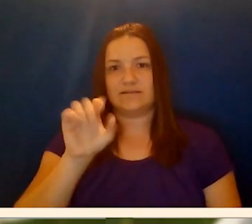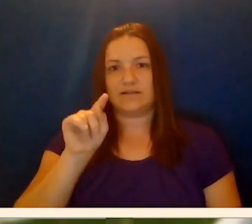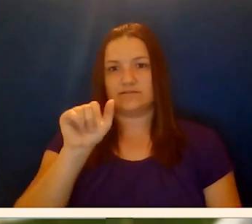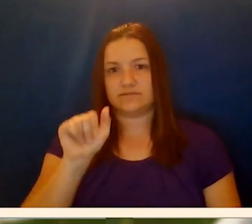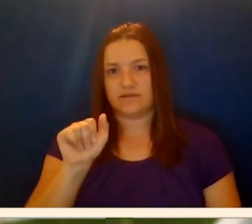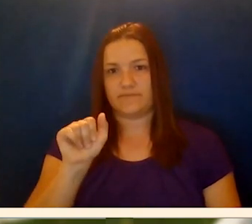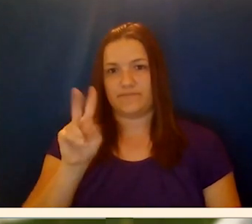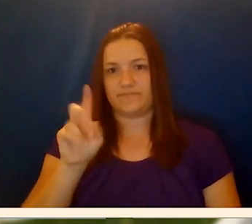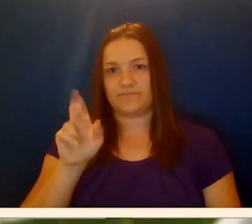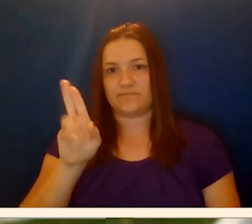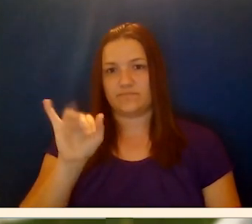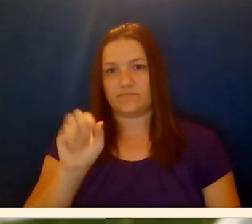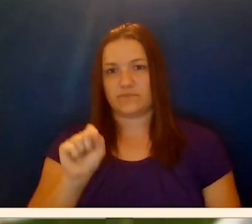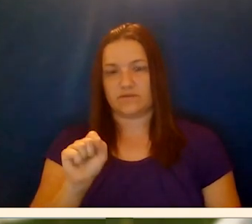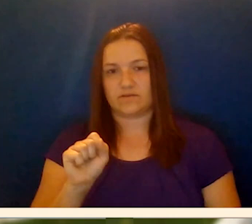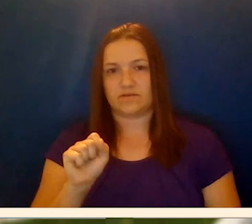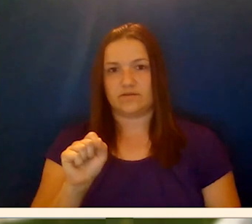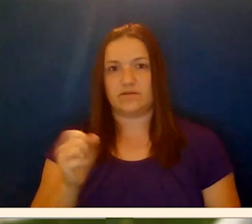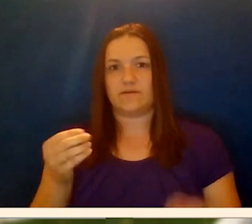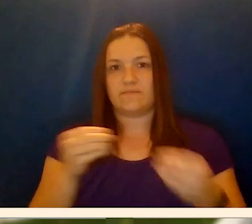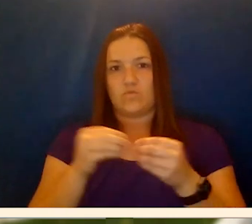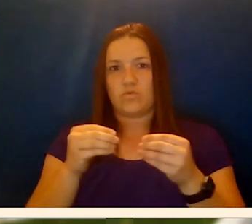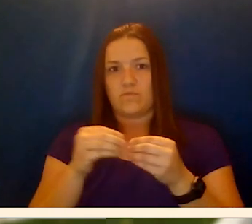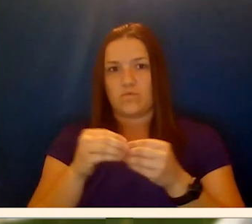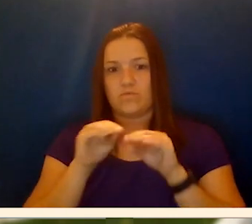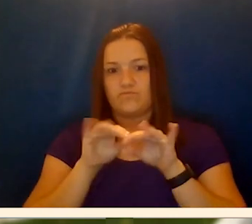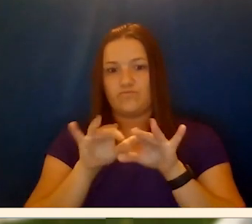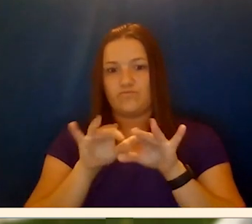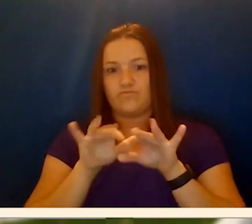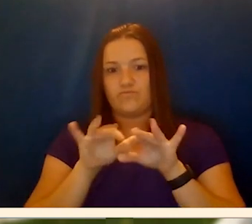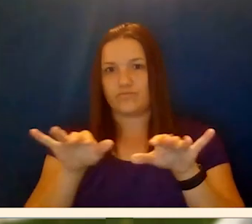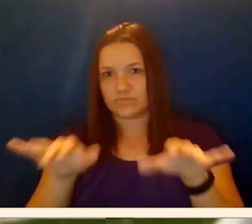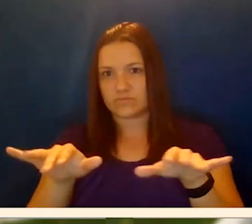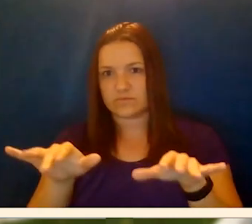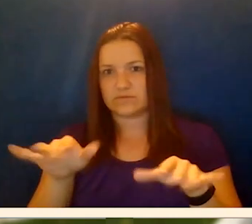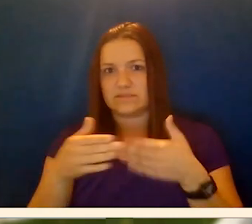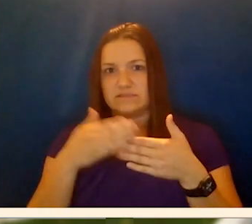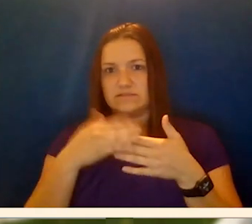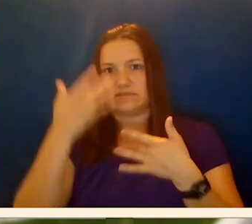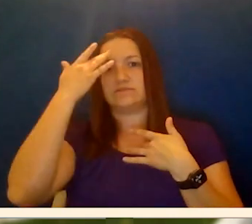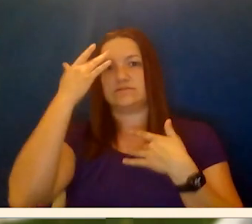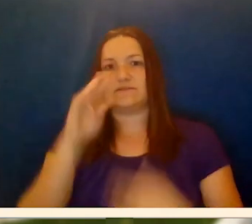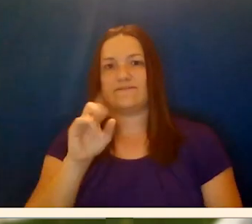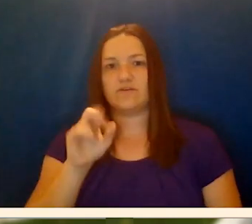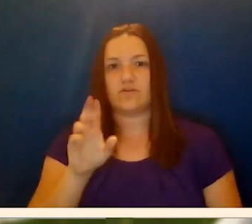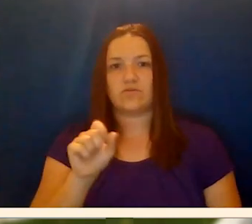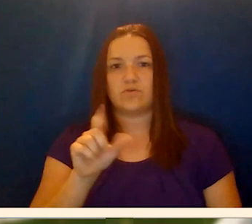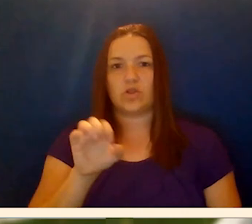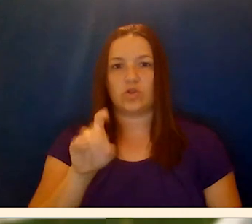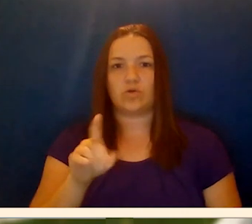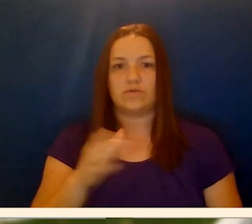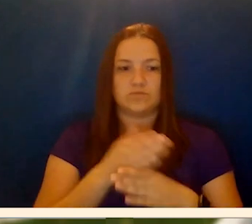said often appears to be much more contagious. The viral load is generally between